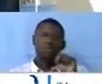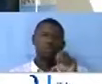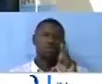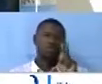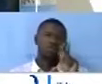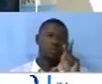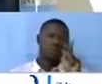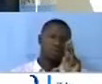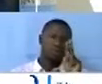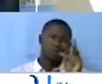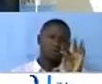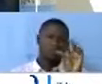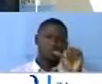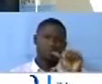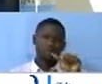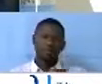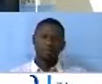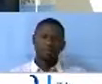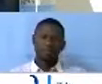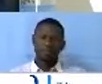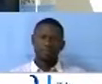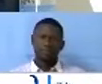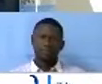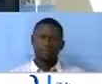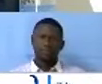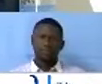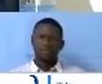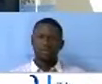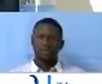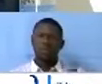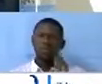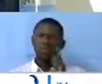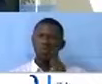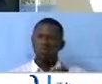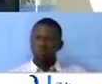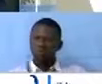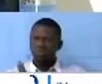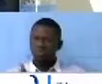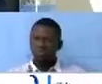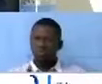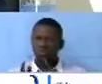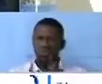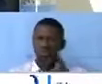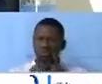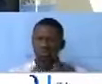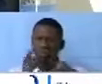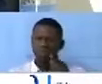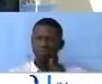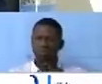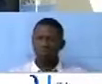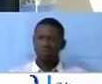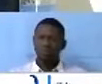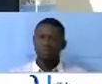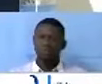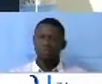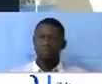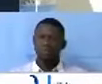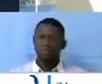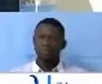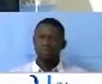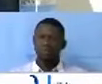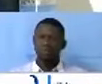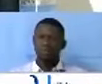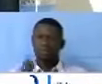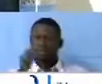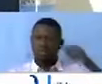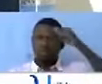rule? What rule are you citing? Yeah, Shiban Yonga Wahni. Regimentation. And which rule in